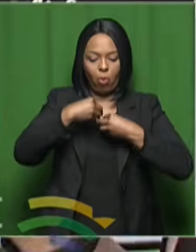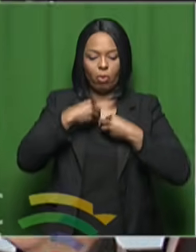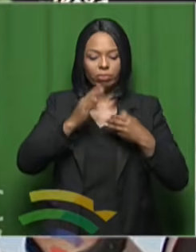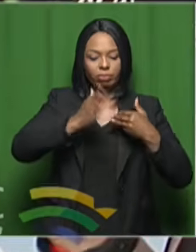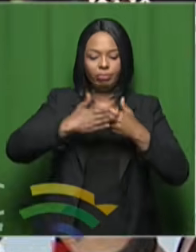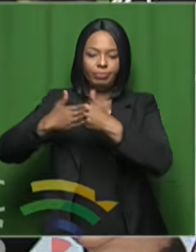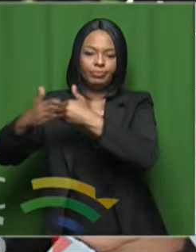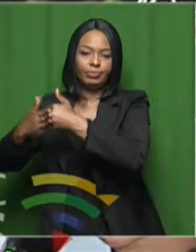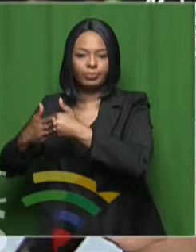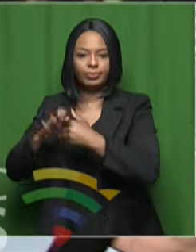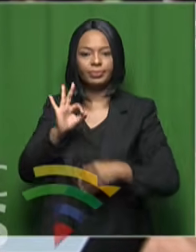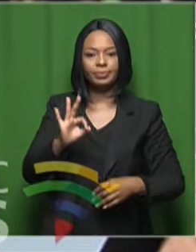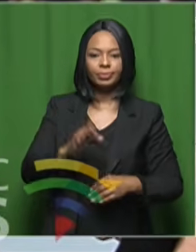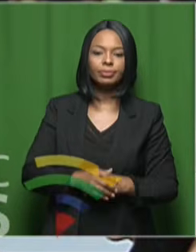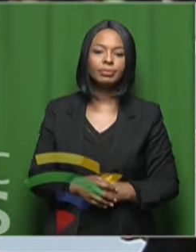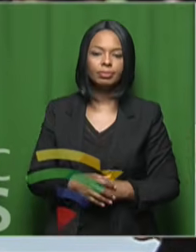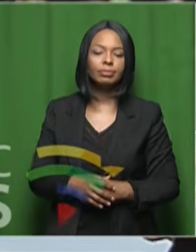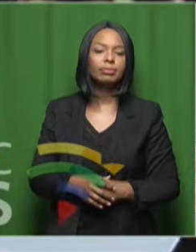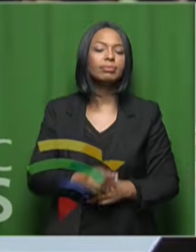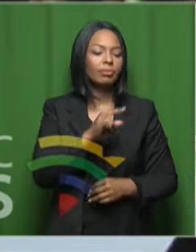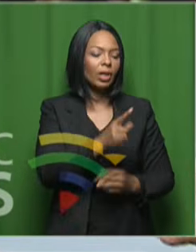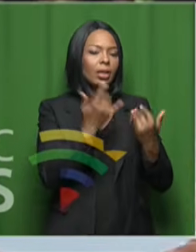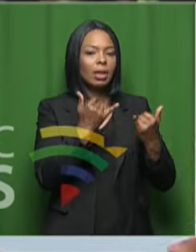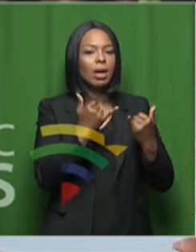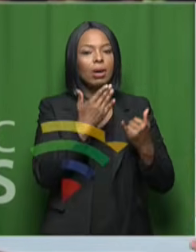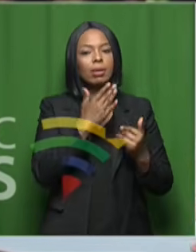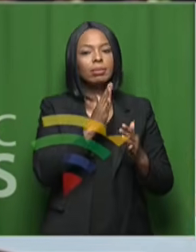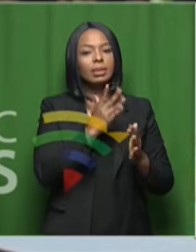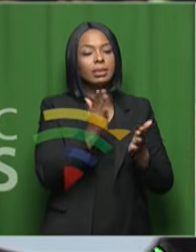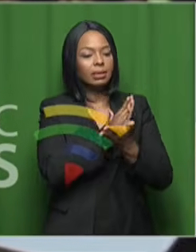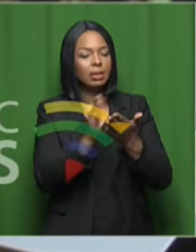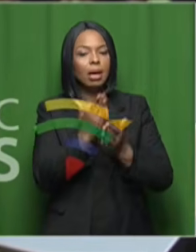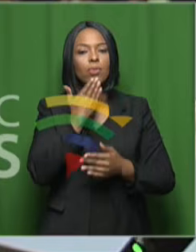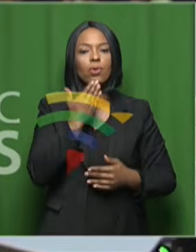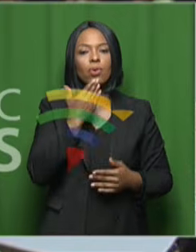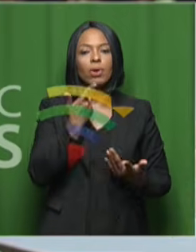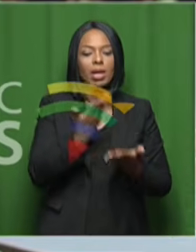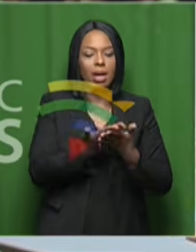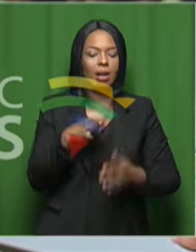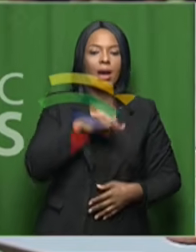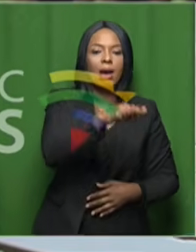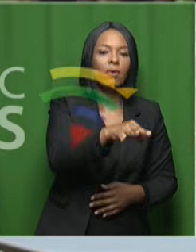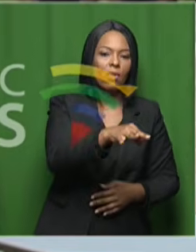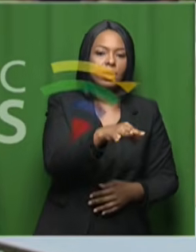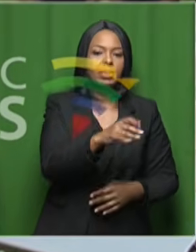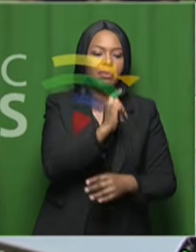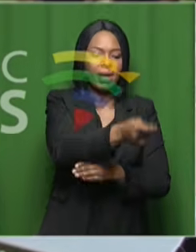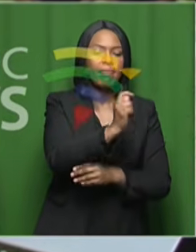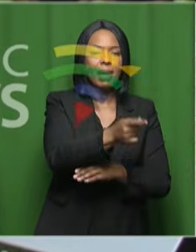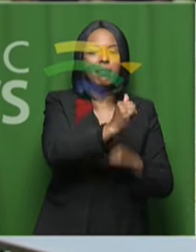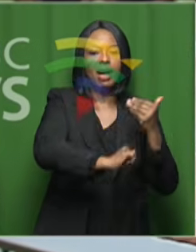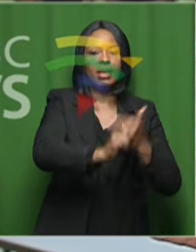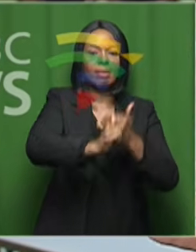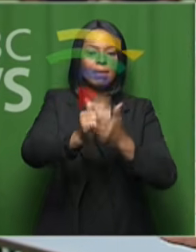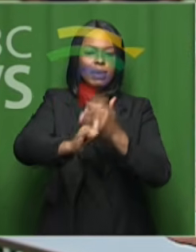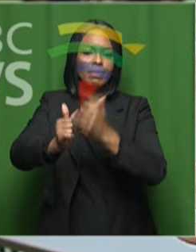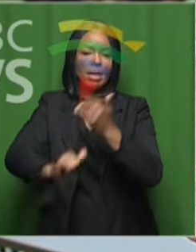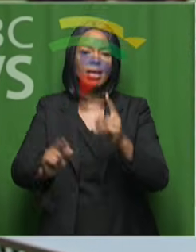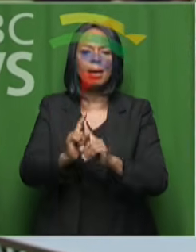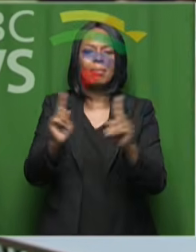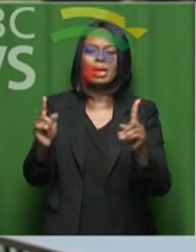good for those that are self-funded and they can afford to come here and pay this amount every single month. What